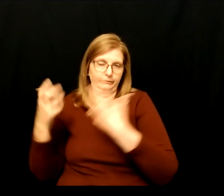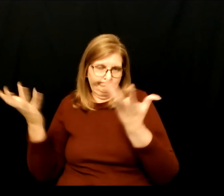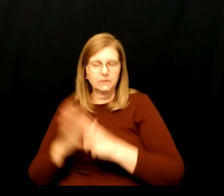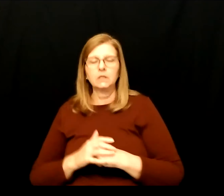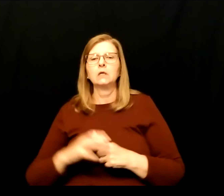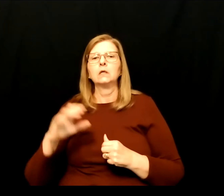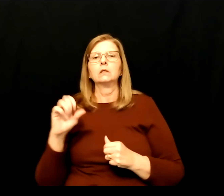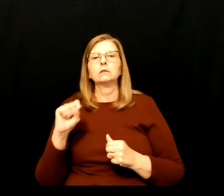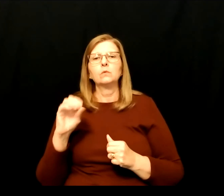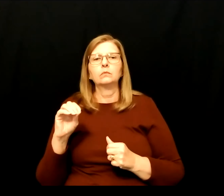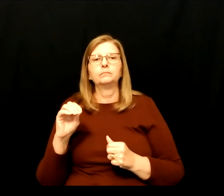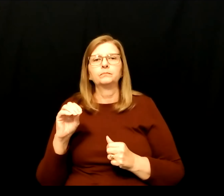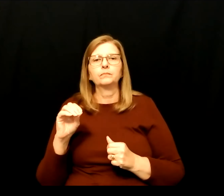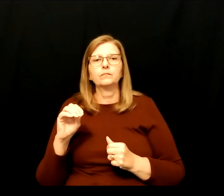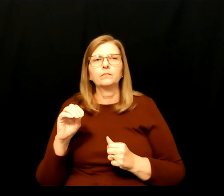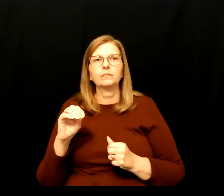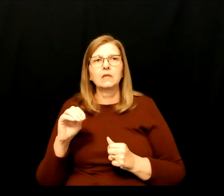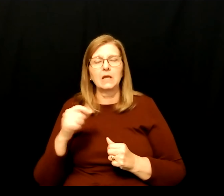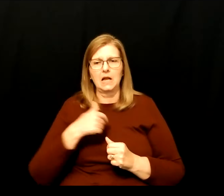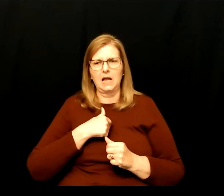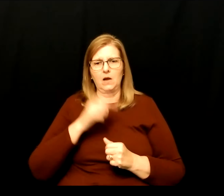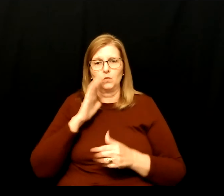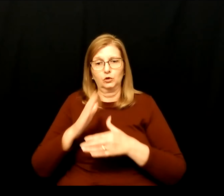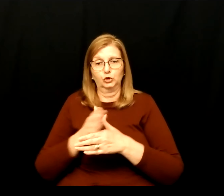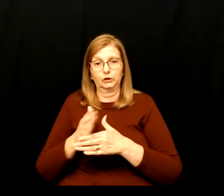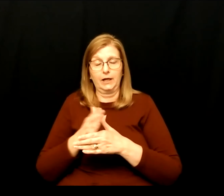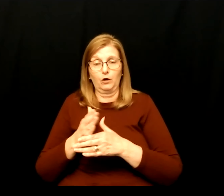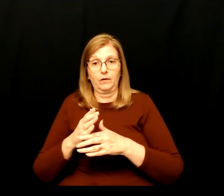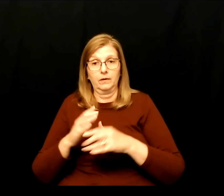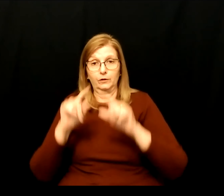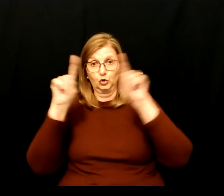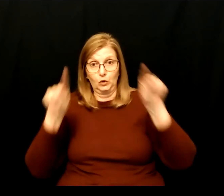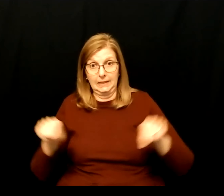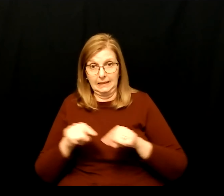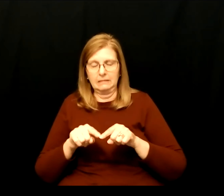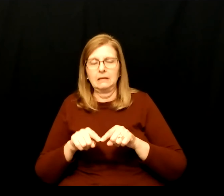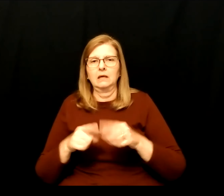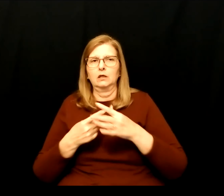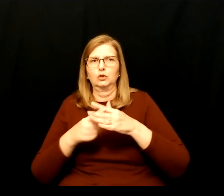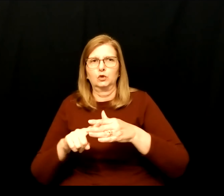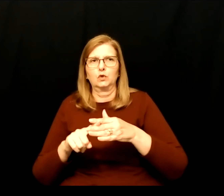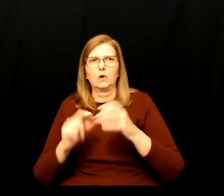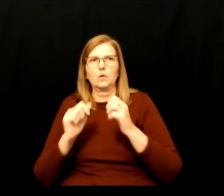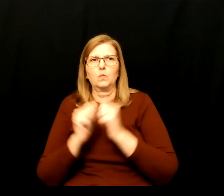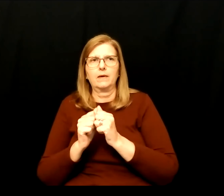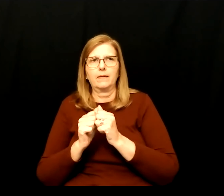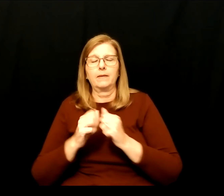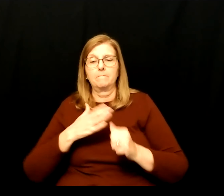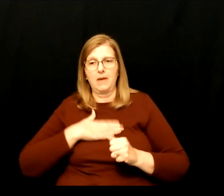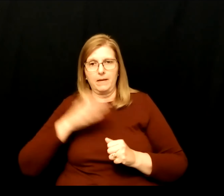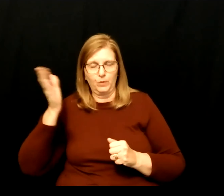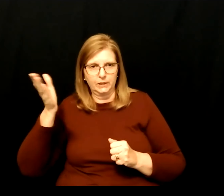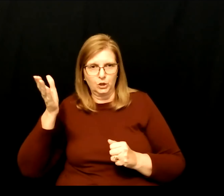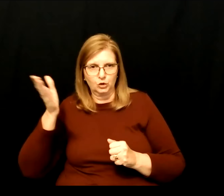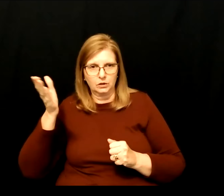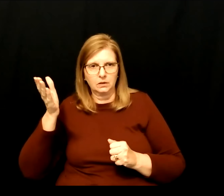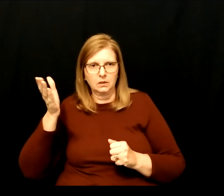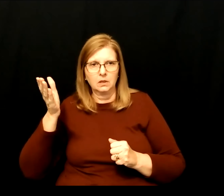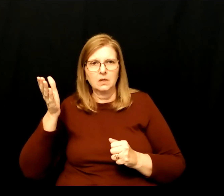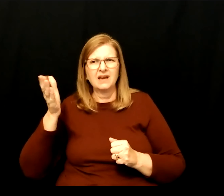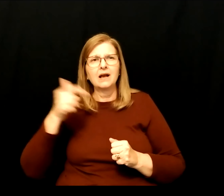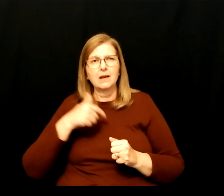I'm going to share the screen and start with my presentation, and